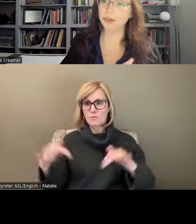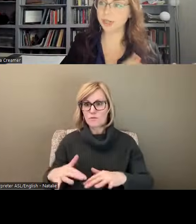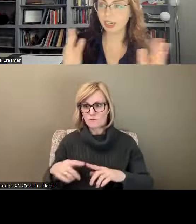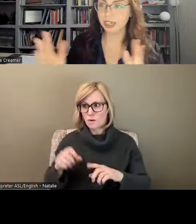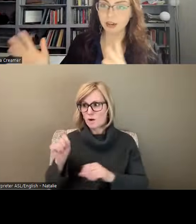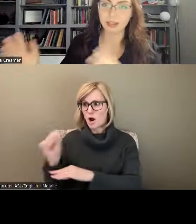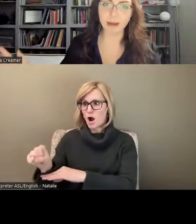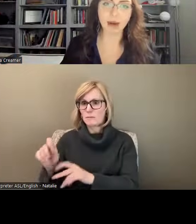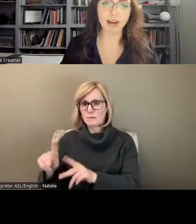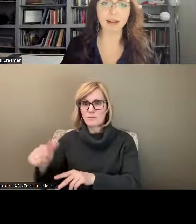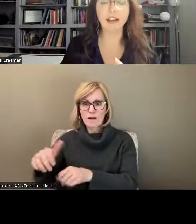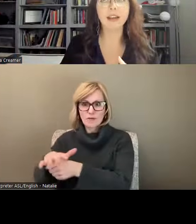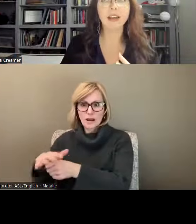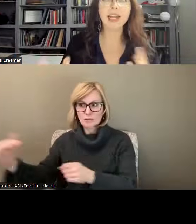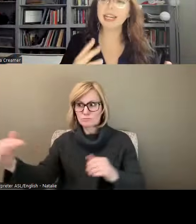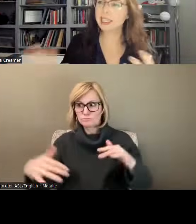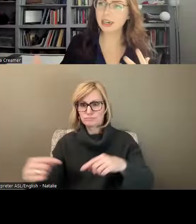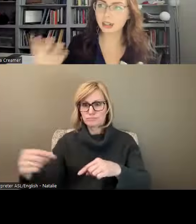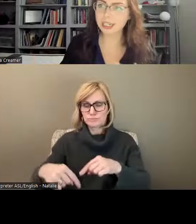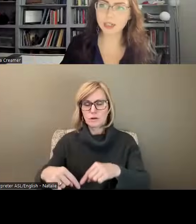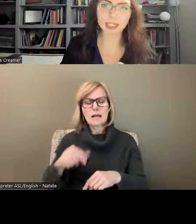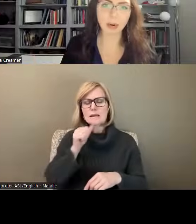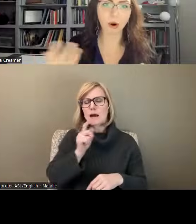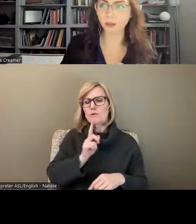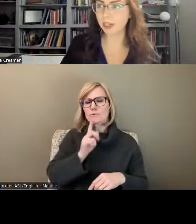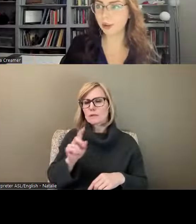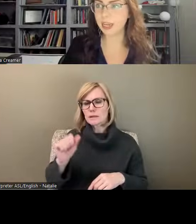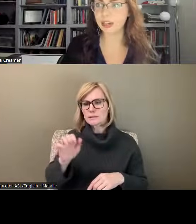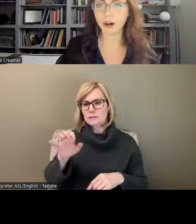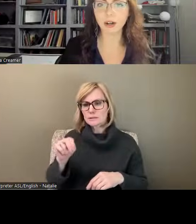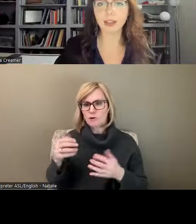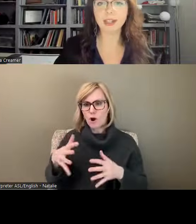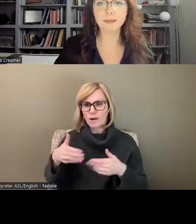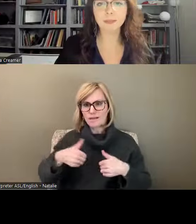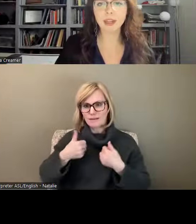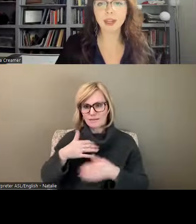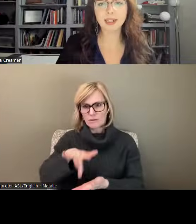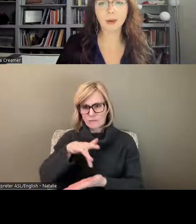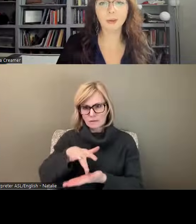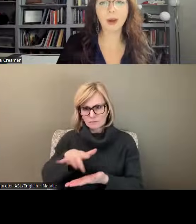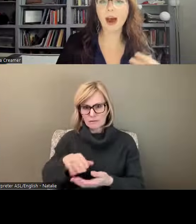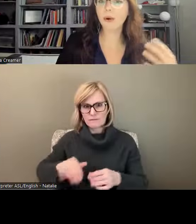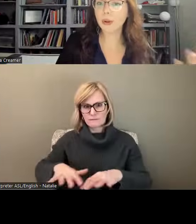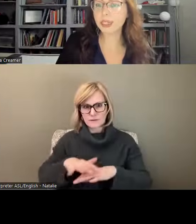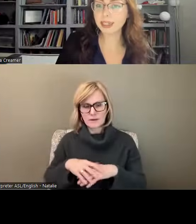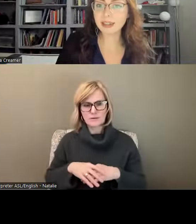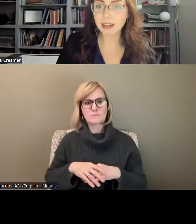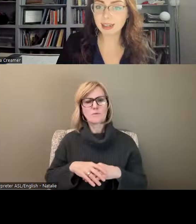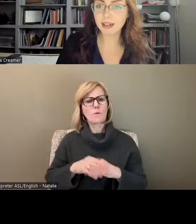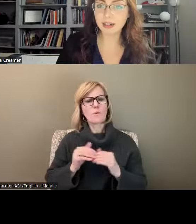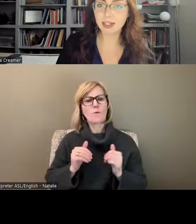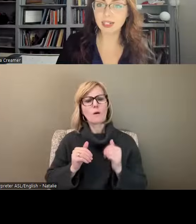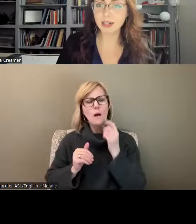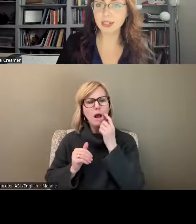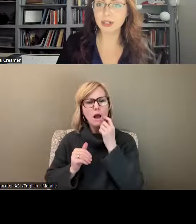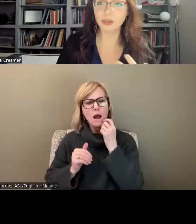from different regions of the empire, not necessarily Assyrians that were already located in the Heartland. So how closely